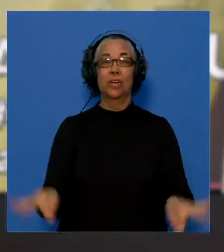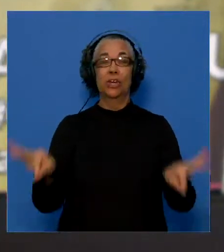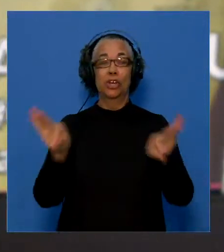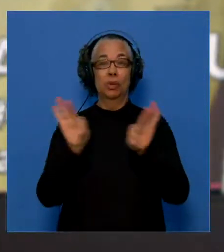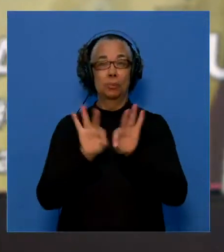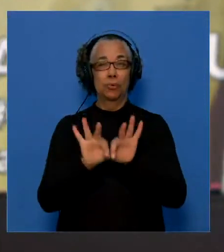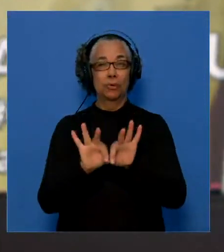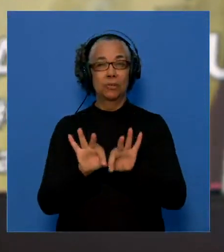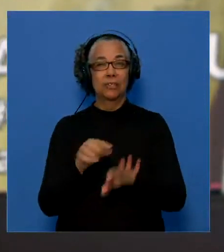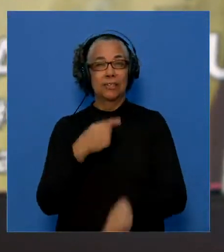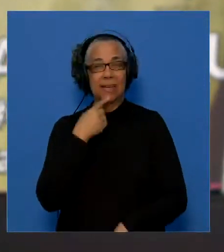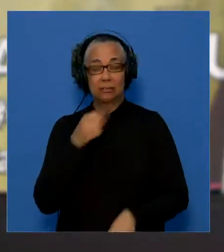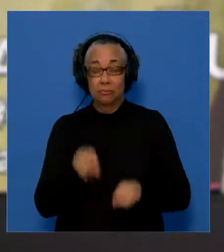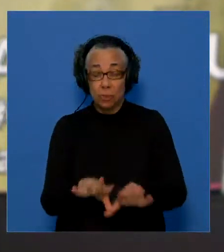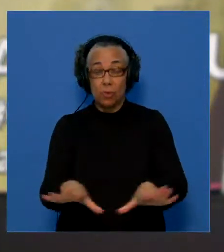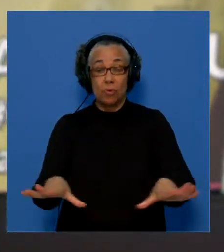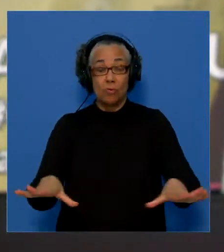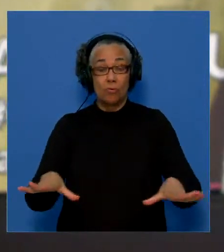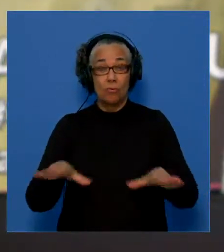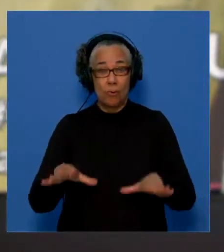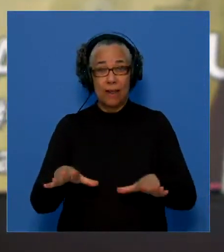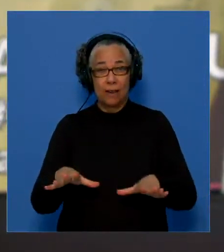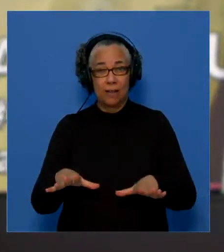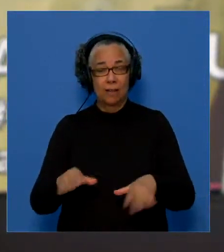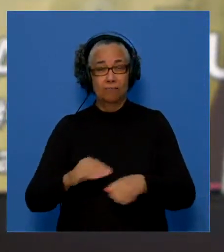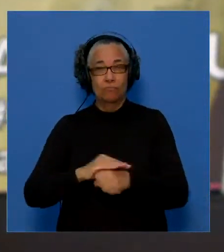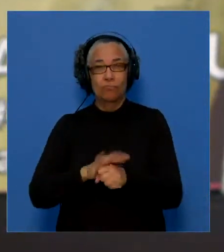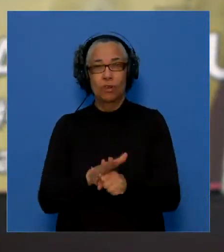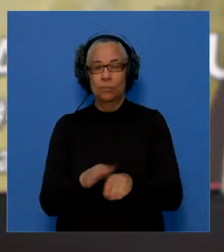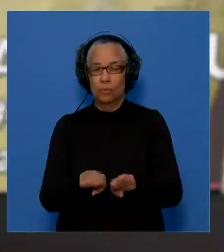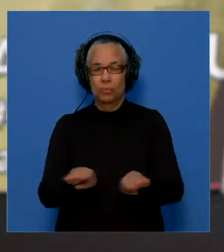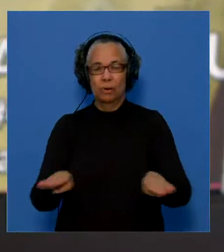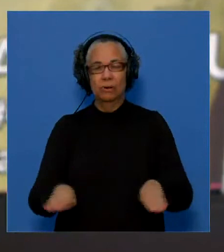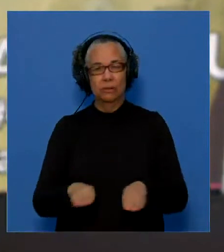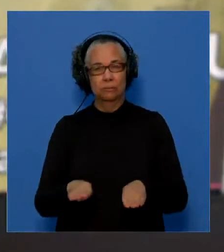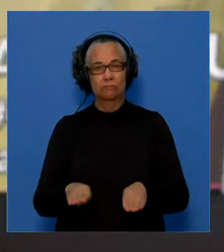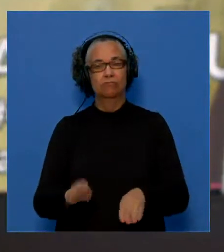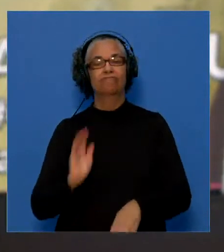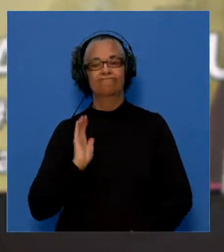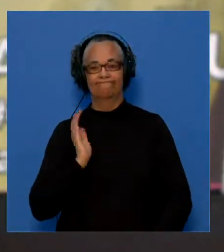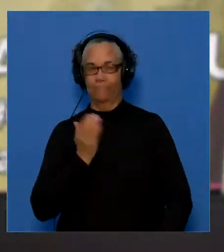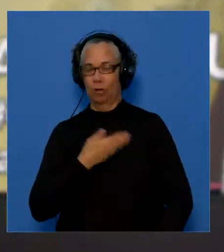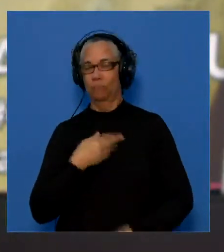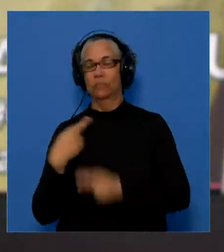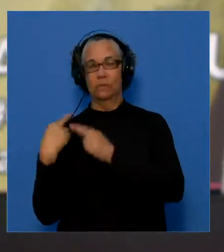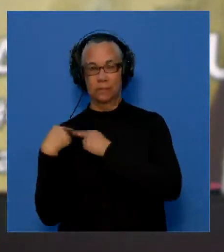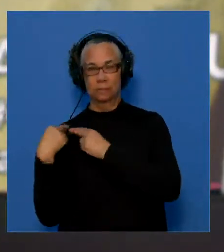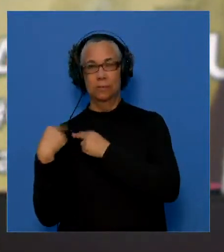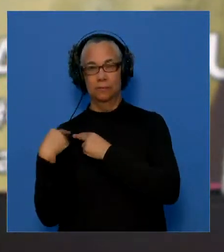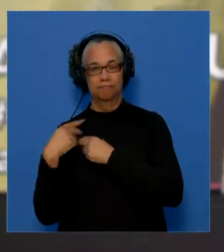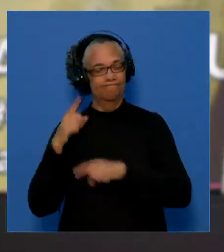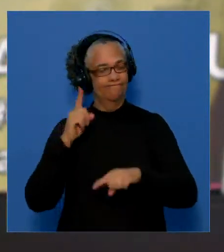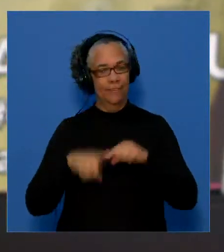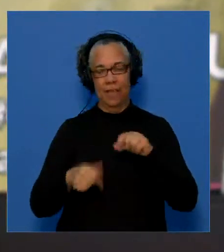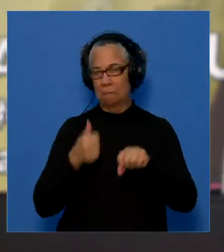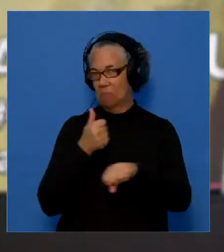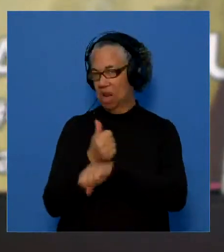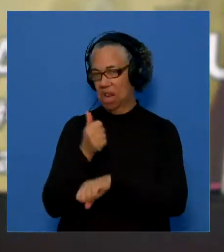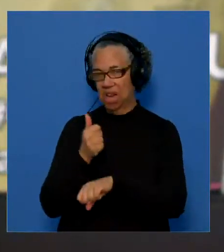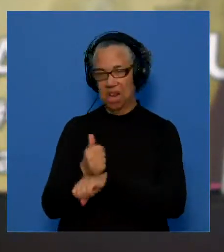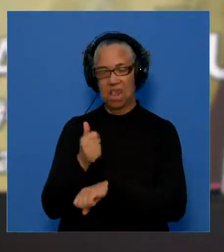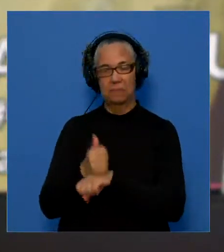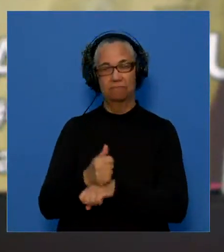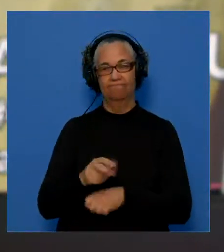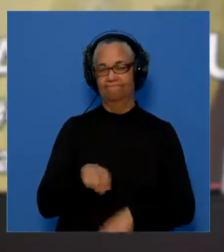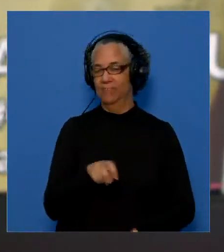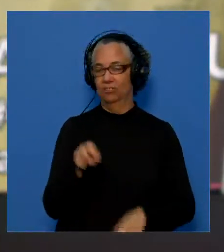point out that the spread of COVID-19 throughout Bermuda is on all of us. We cannot simply blame the traveler. We